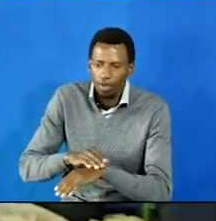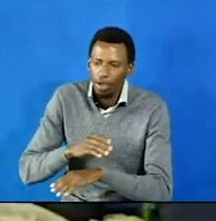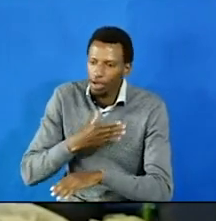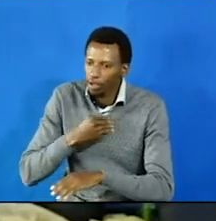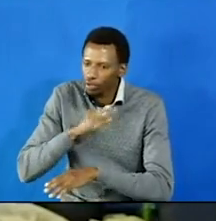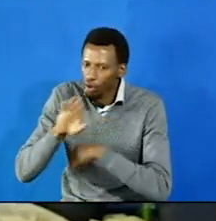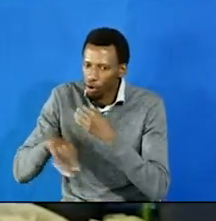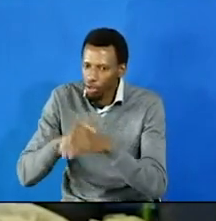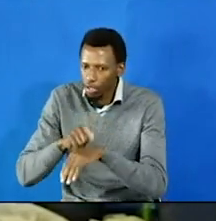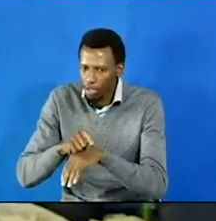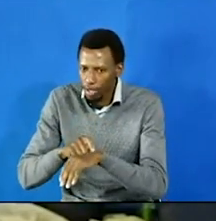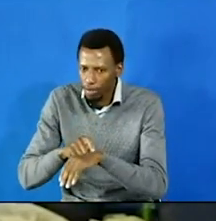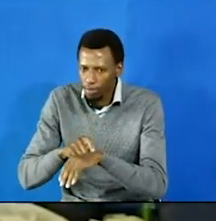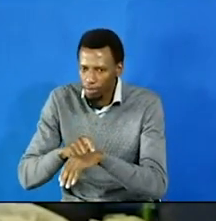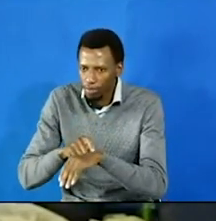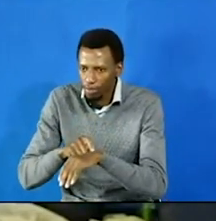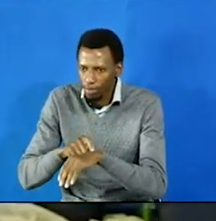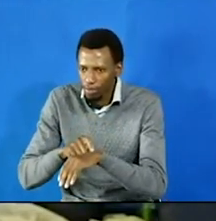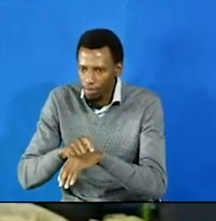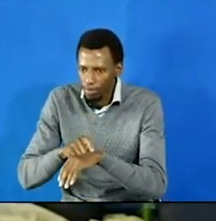time.